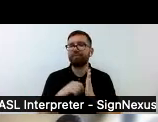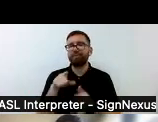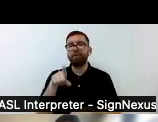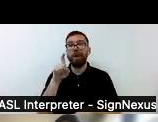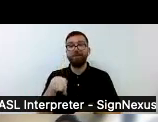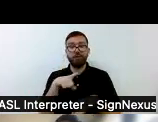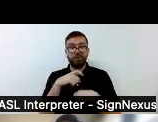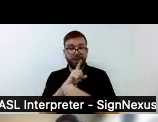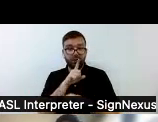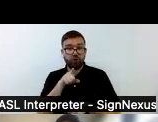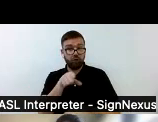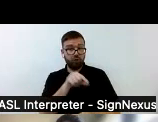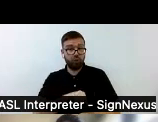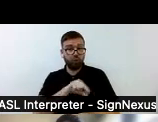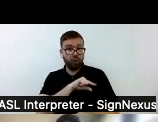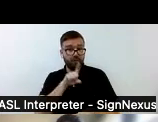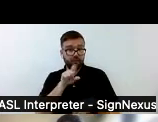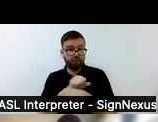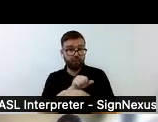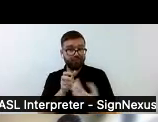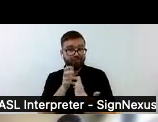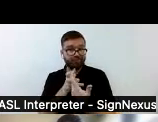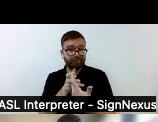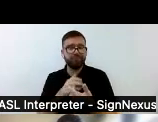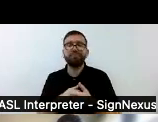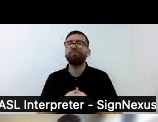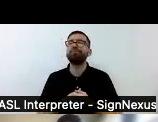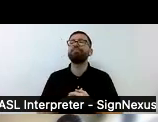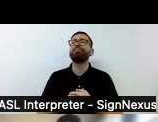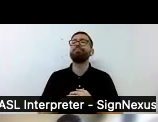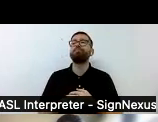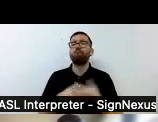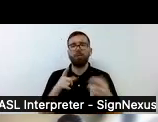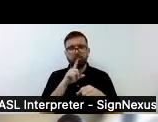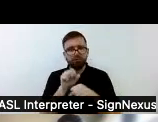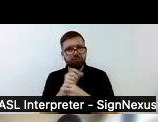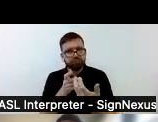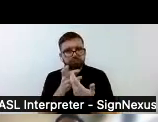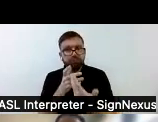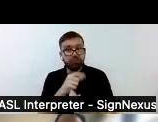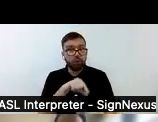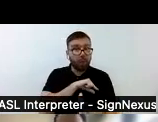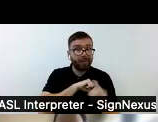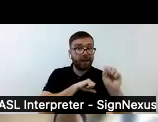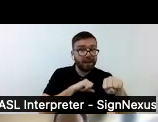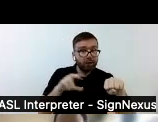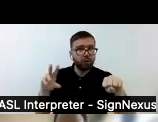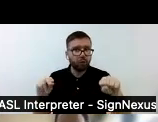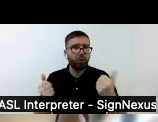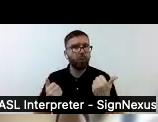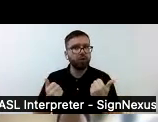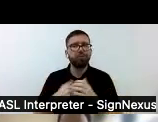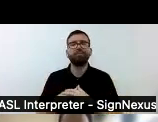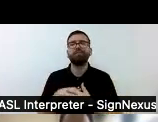eligibility and confirm that you are indeed eligible for this grant program. So if you identify as an